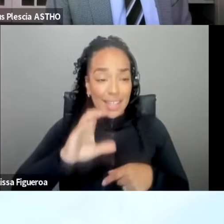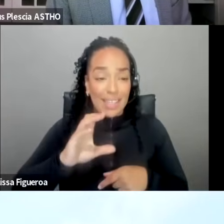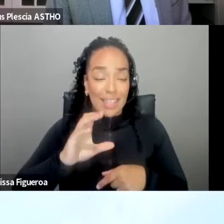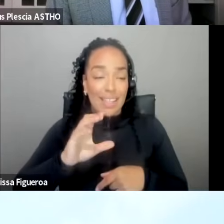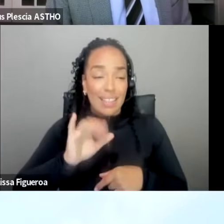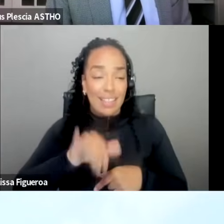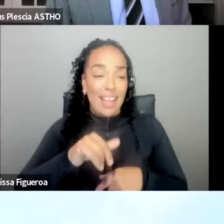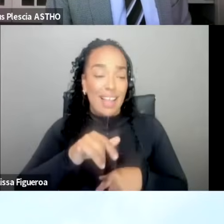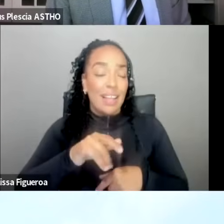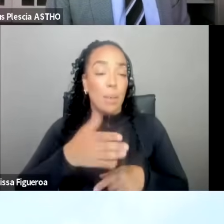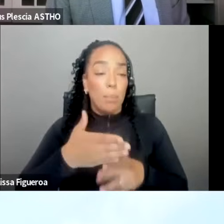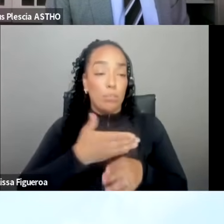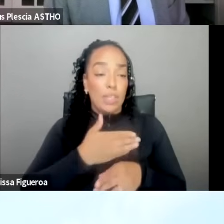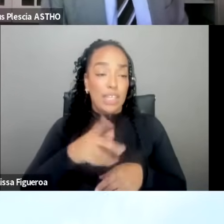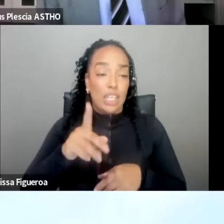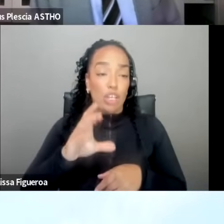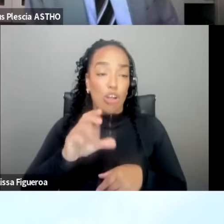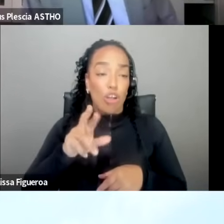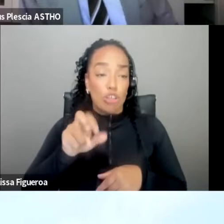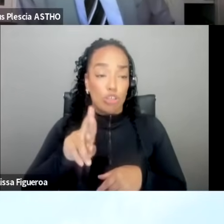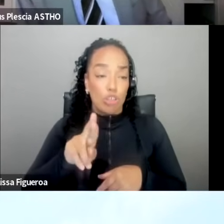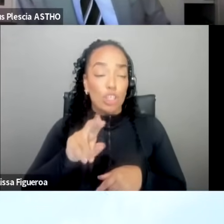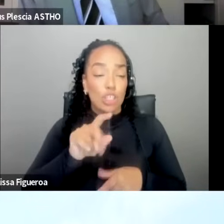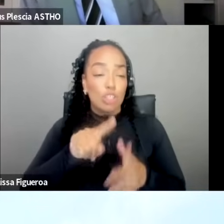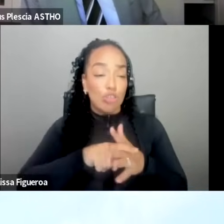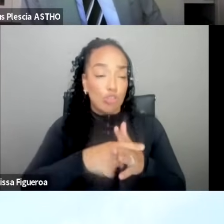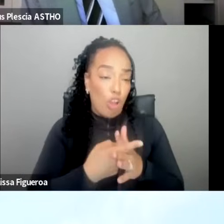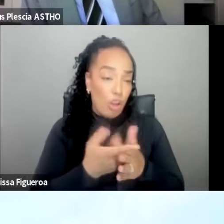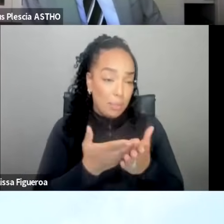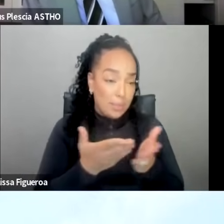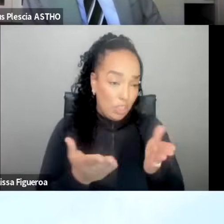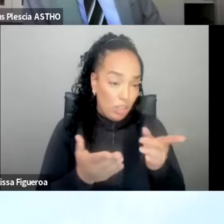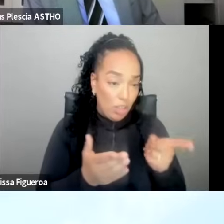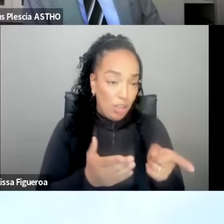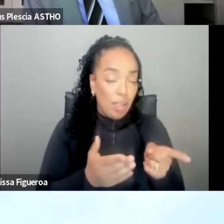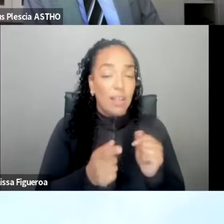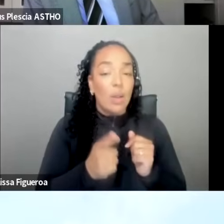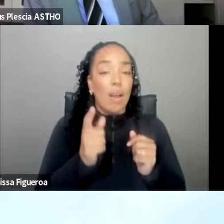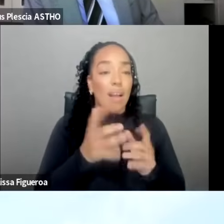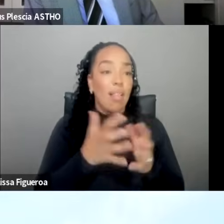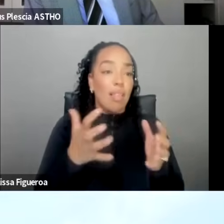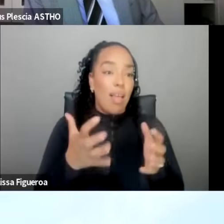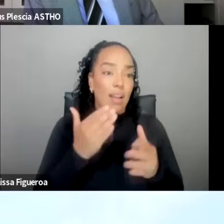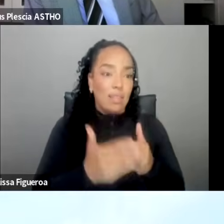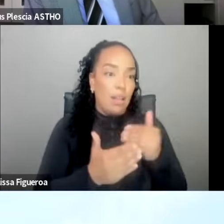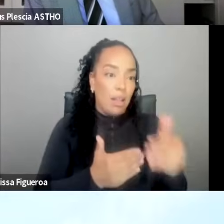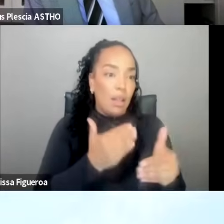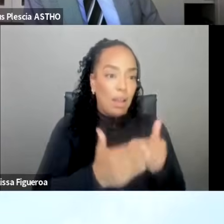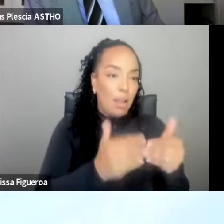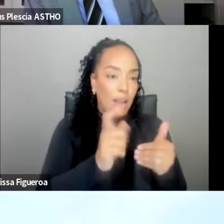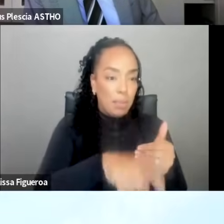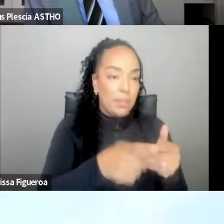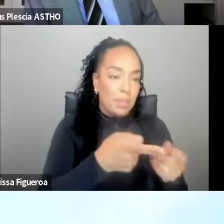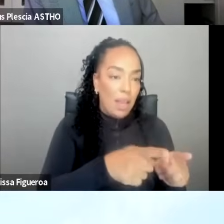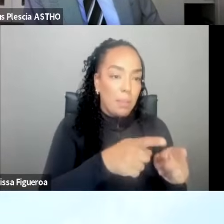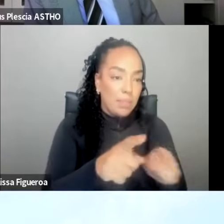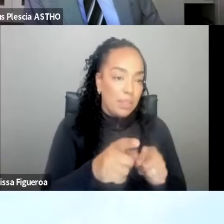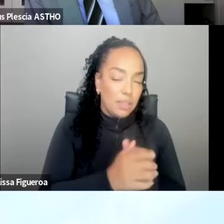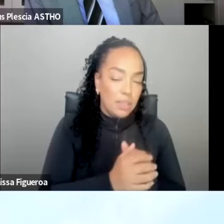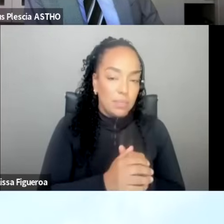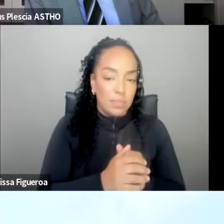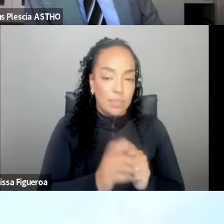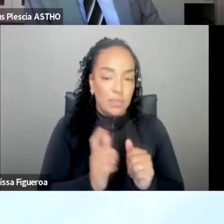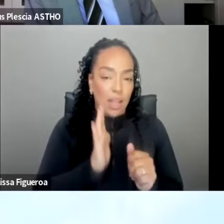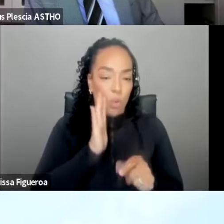the precursor, right? It's your start material. And so a lot of steps have to happen in that space. And I'll defer to Dr.